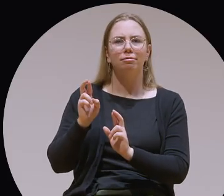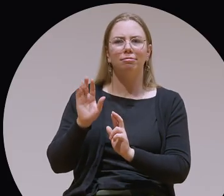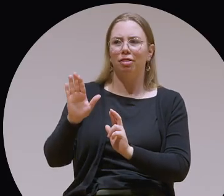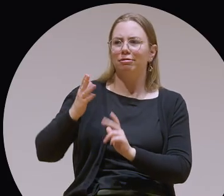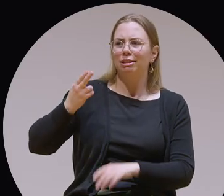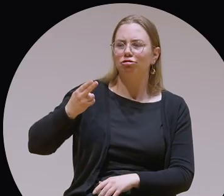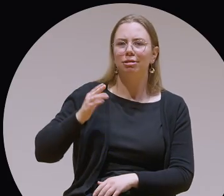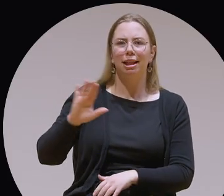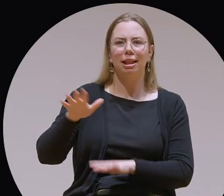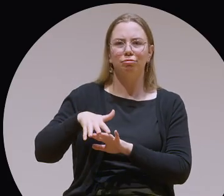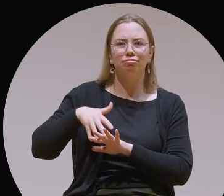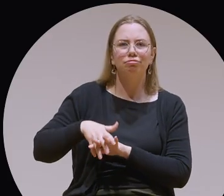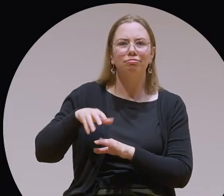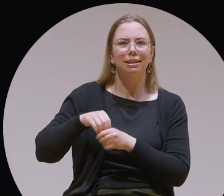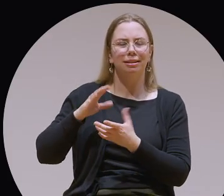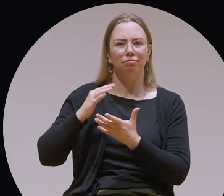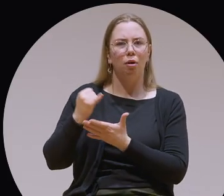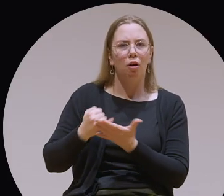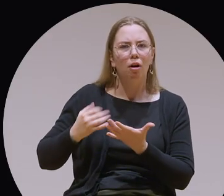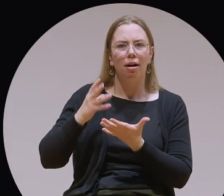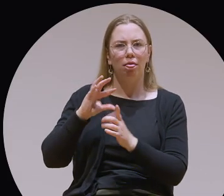the route that they've taken to the Met.